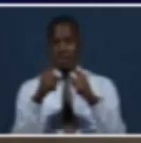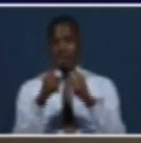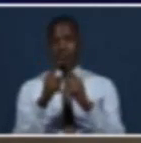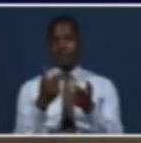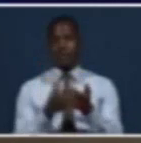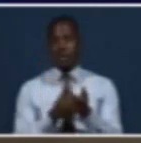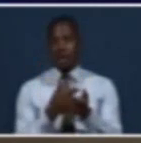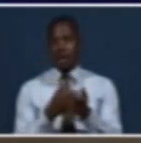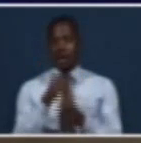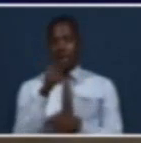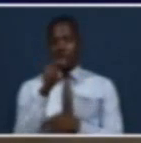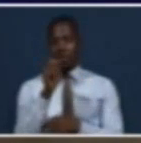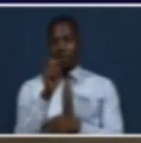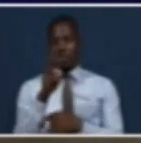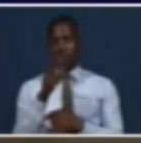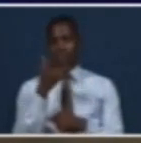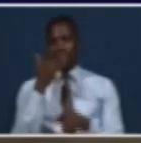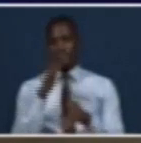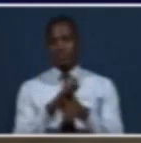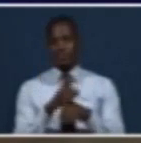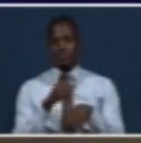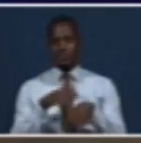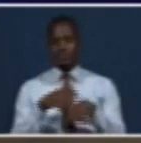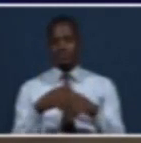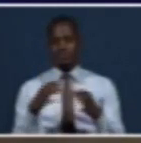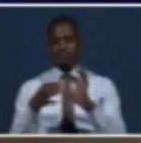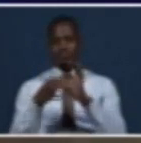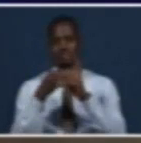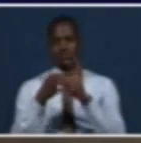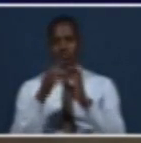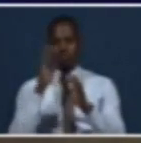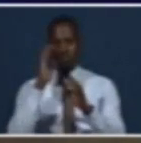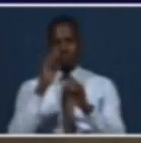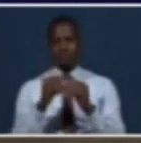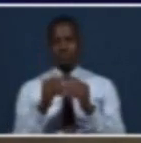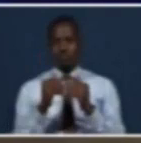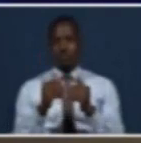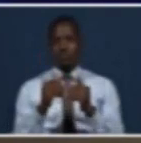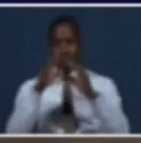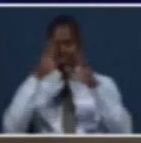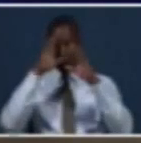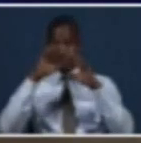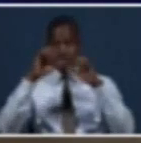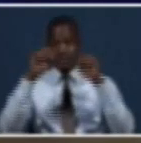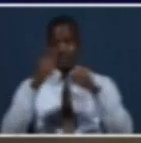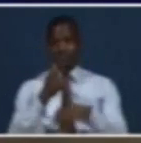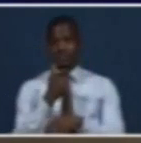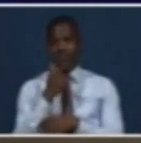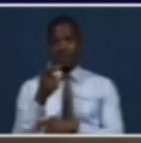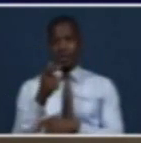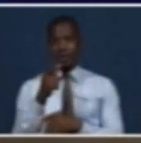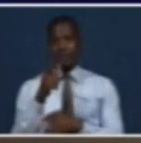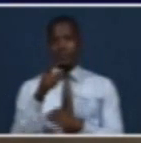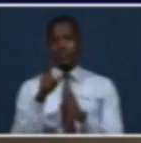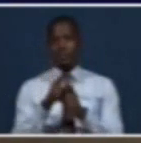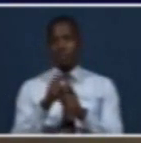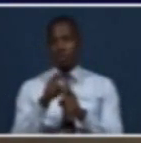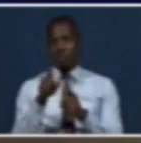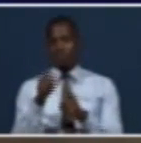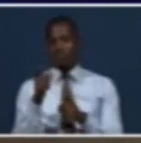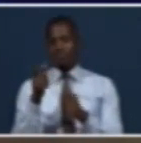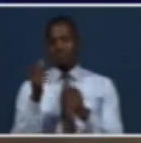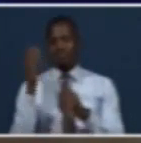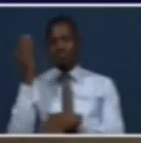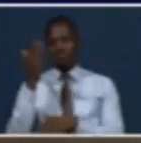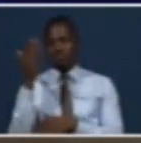Ghana and Norway have pledged to step up their ties of cooperation. When President Akufo-Addo and Prime Minister Erna Solberg addressed